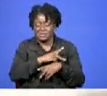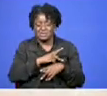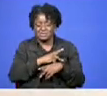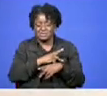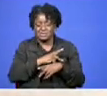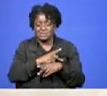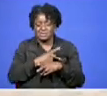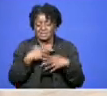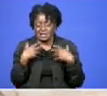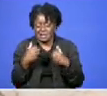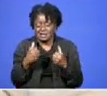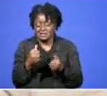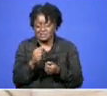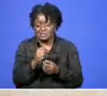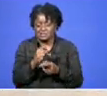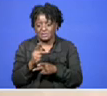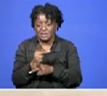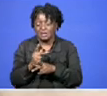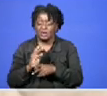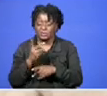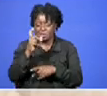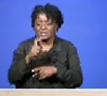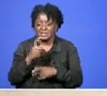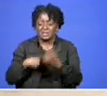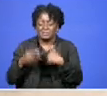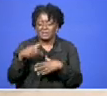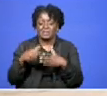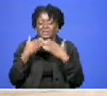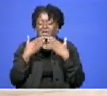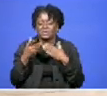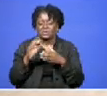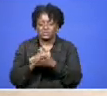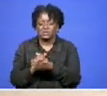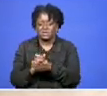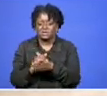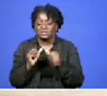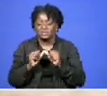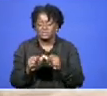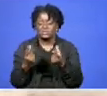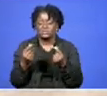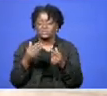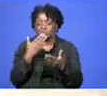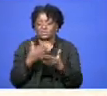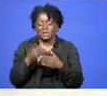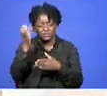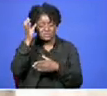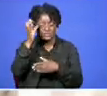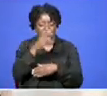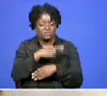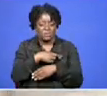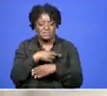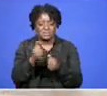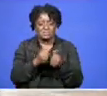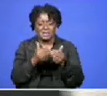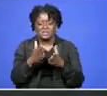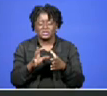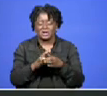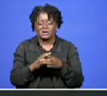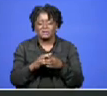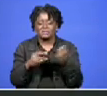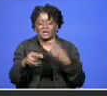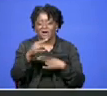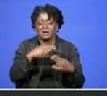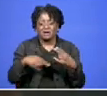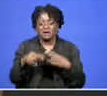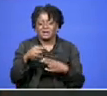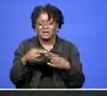stuff, we need coming in. Thank you very much. Congratulations, and continue to do well. Thank you, man. Christopher Roberts, the manager of the Hurricane Nerve